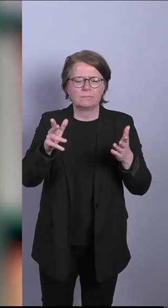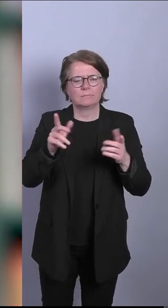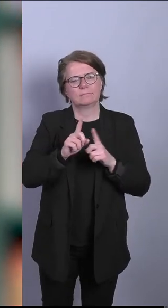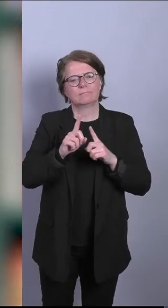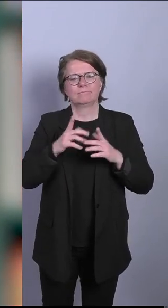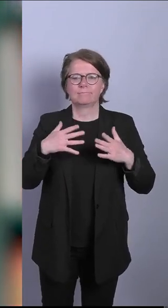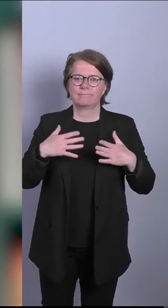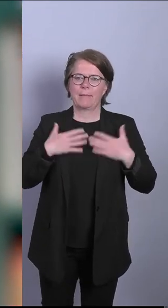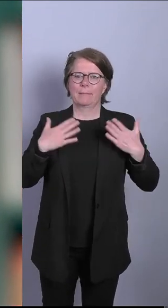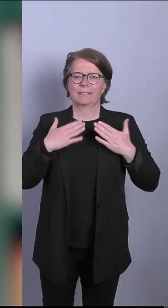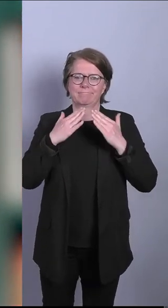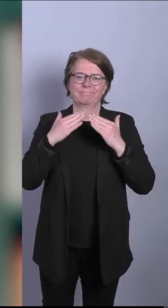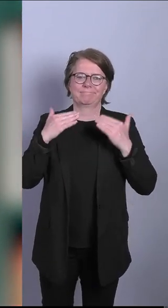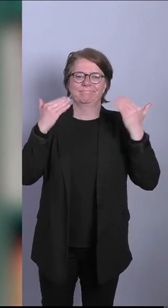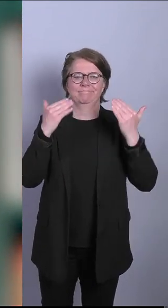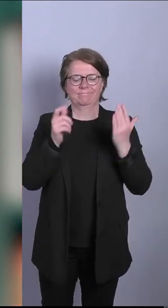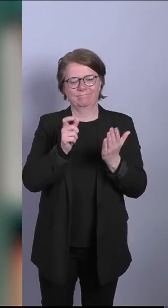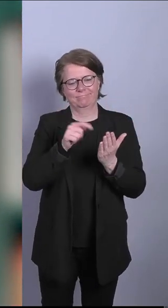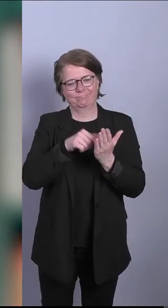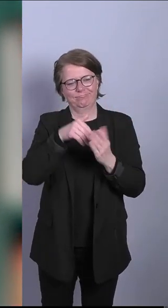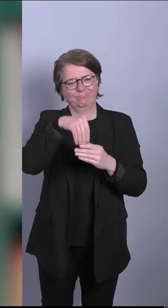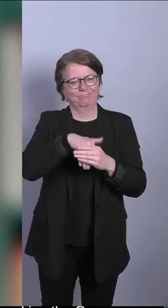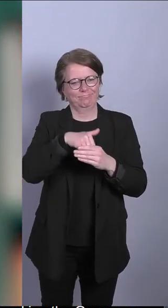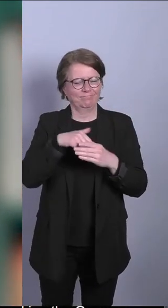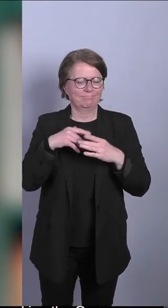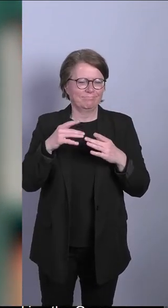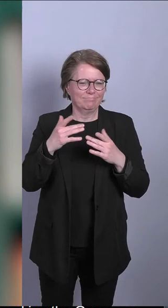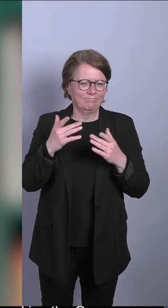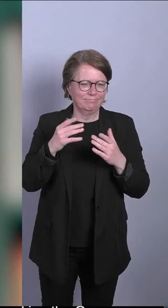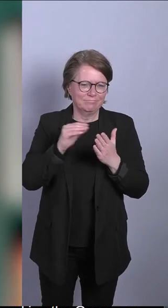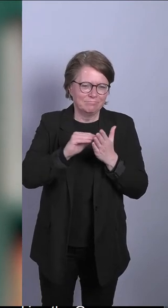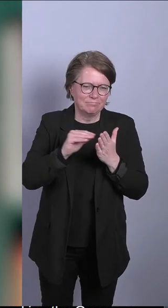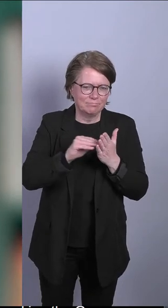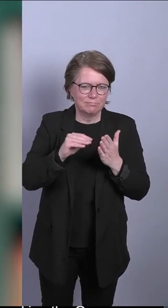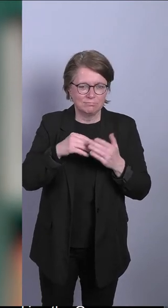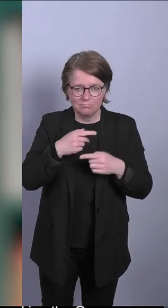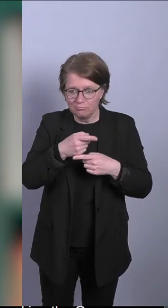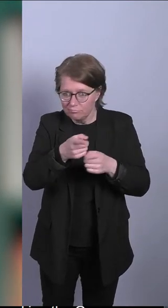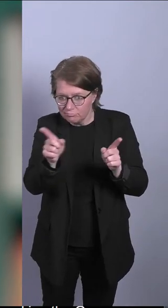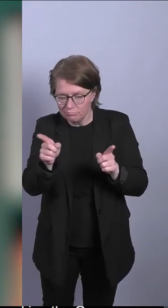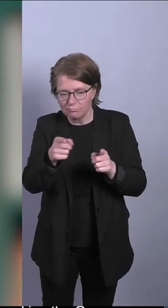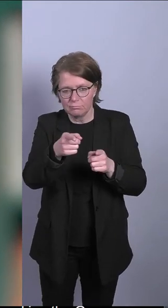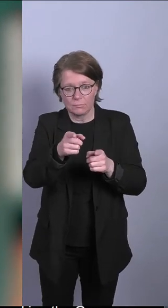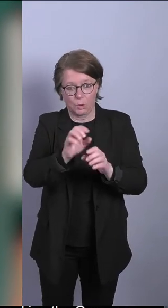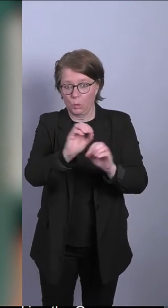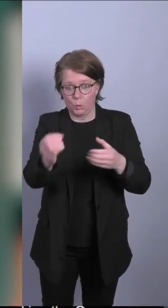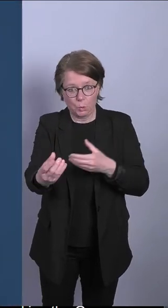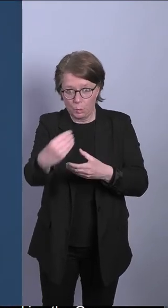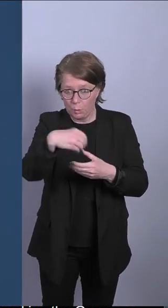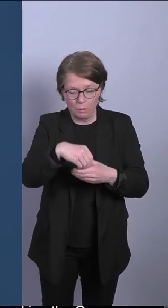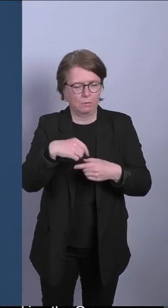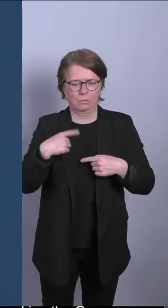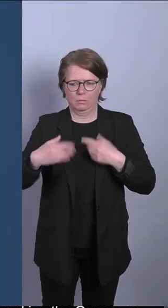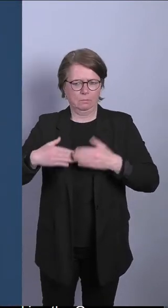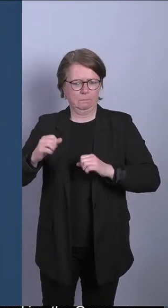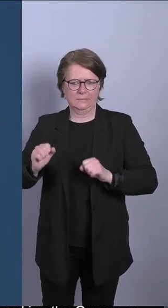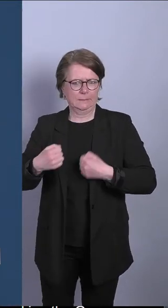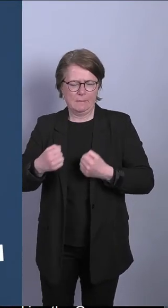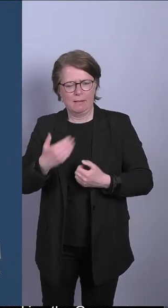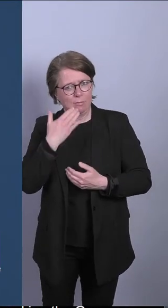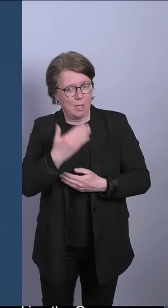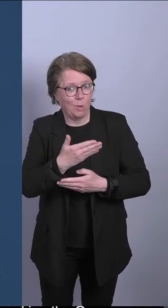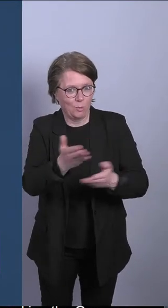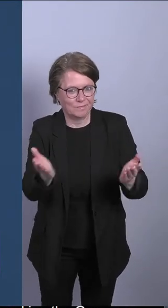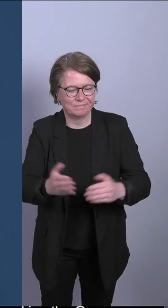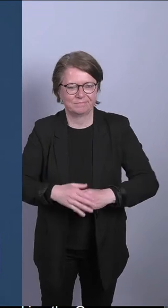pure happiness that you all participate as volunteers in the Special Olympics, because without you, without your commitment, the Games wouldn't take place at